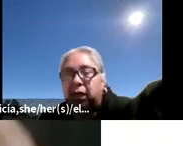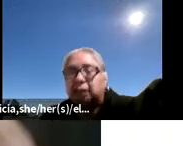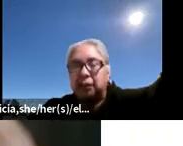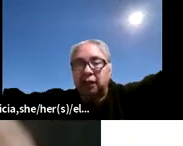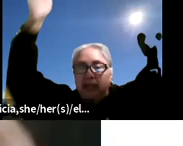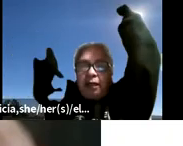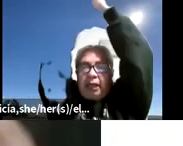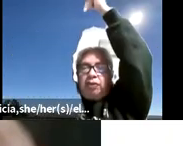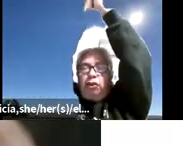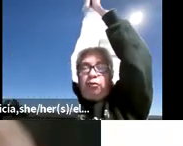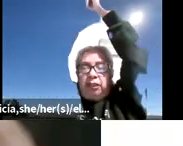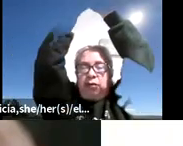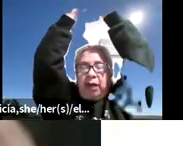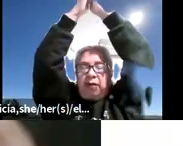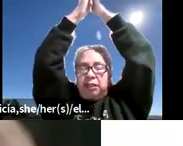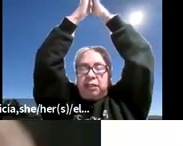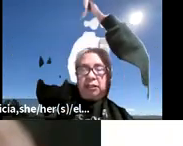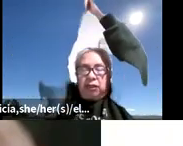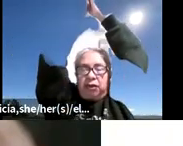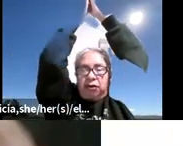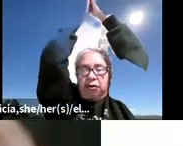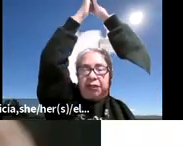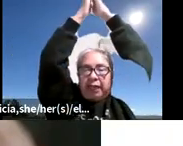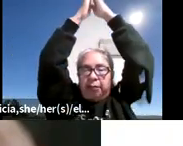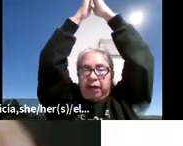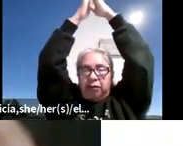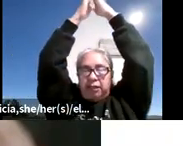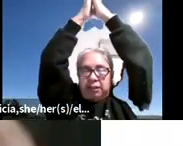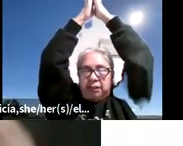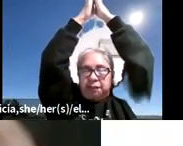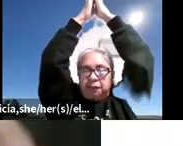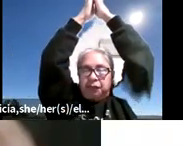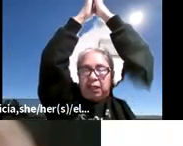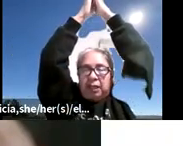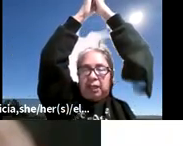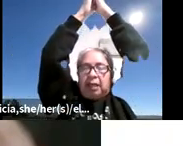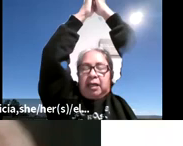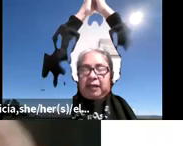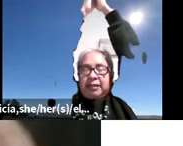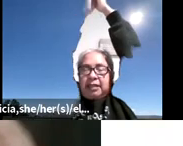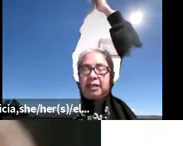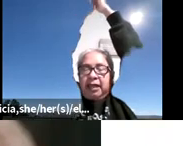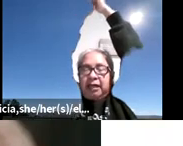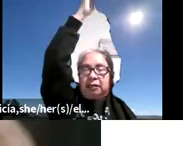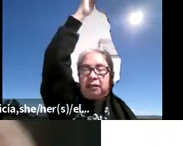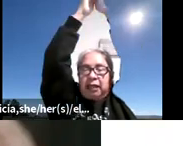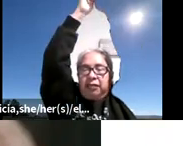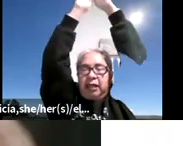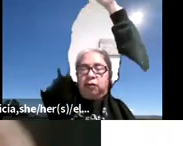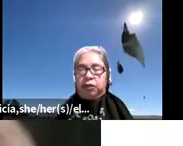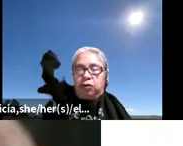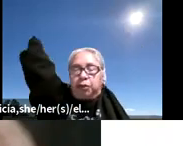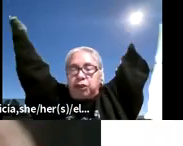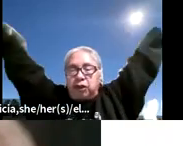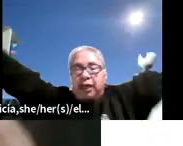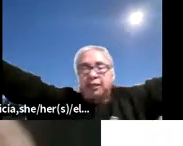pose, right? And you're really grounded to the earth like a mountain is. That's the inhale. And then